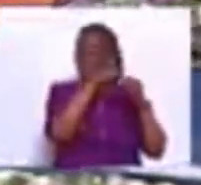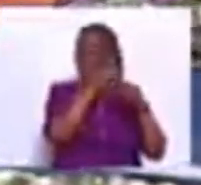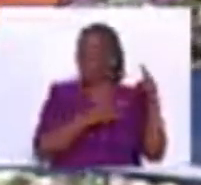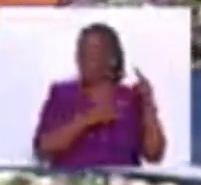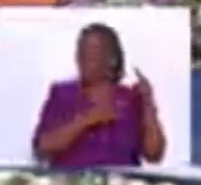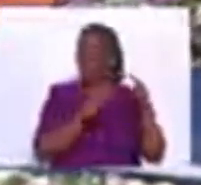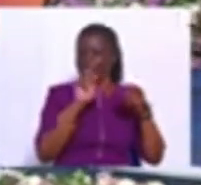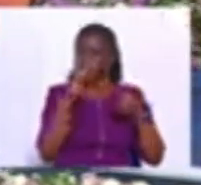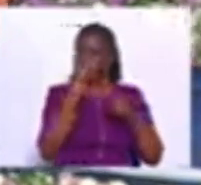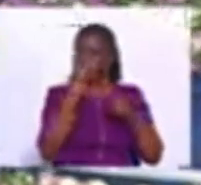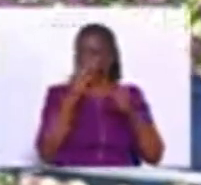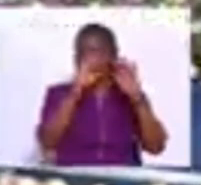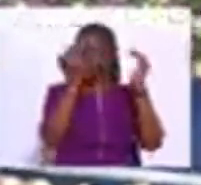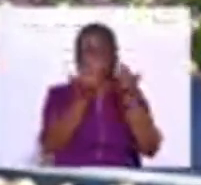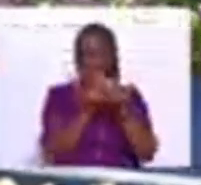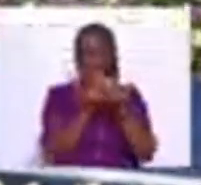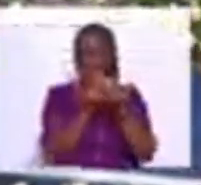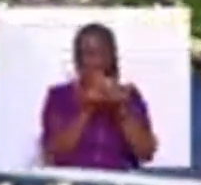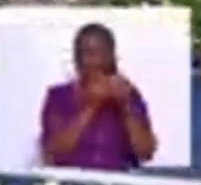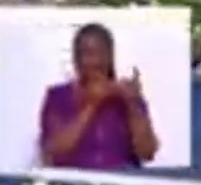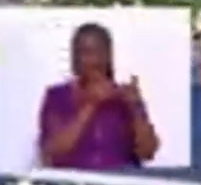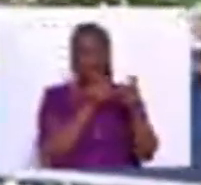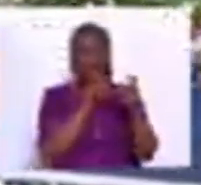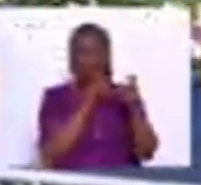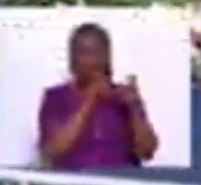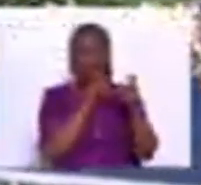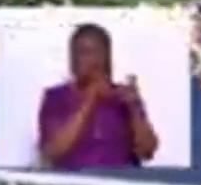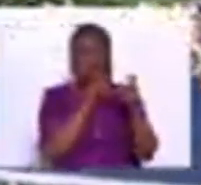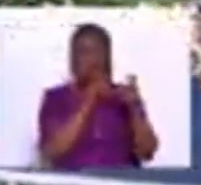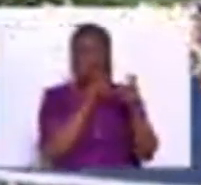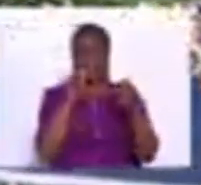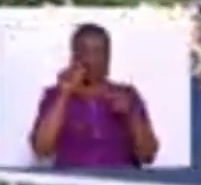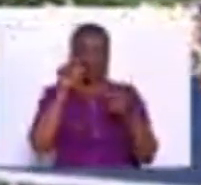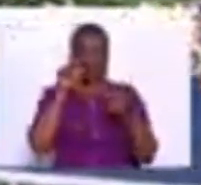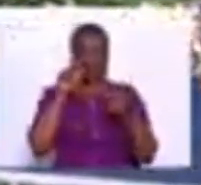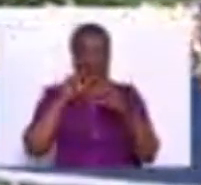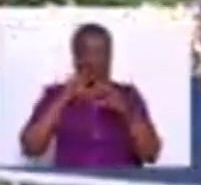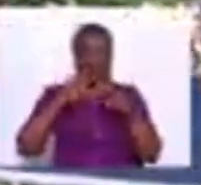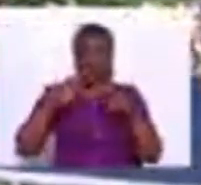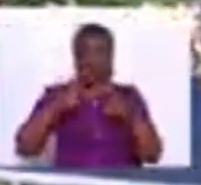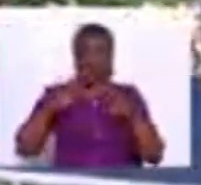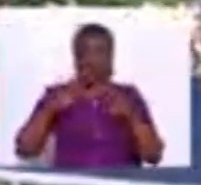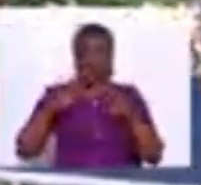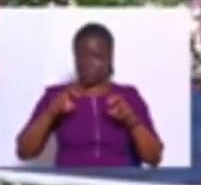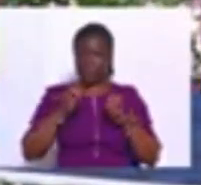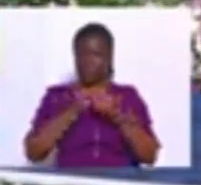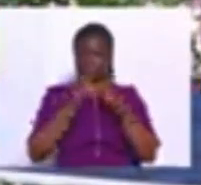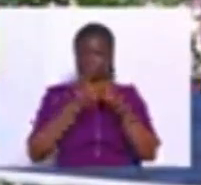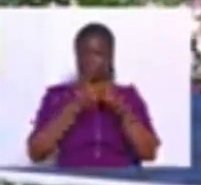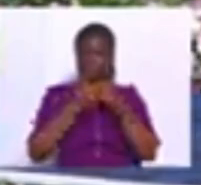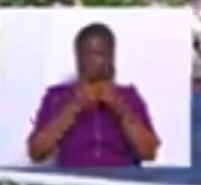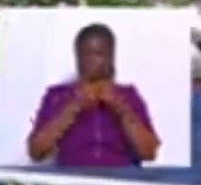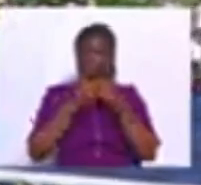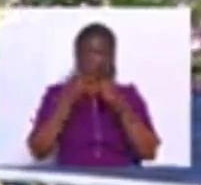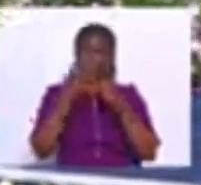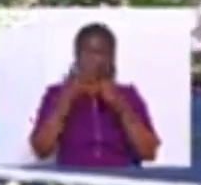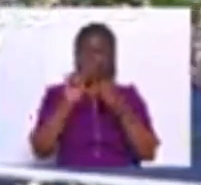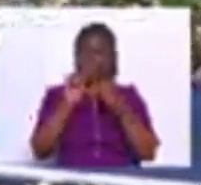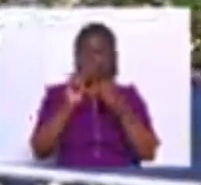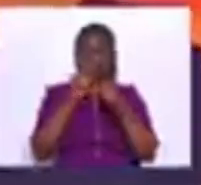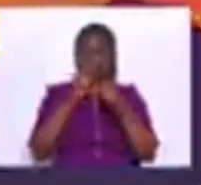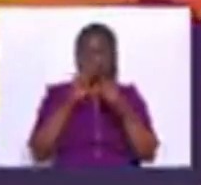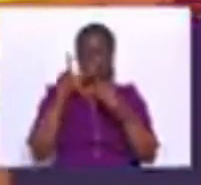World War. So this was a British study. I don't know if you've ever seen pictures of Britain during the 1940s, but Britain looked very